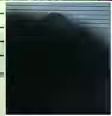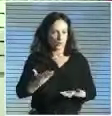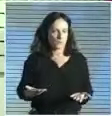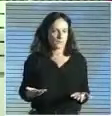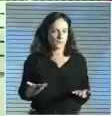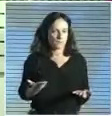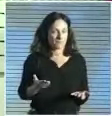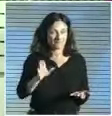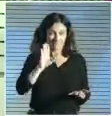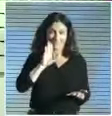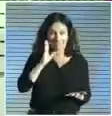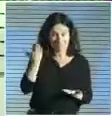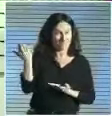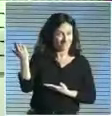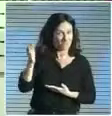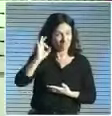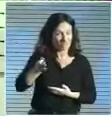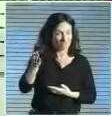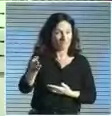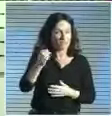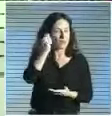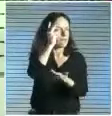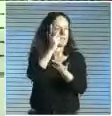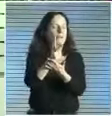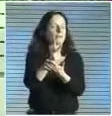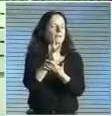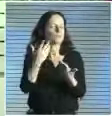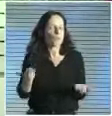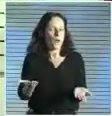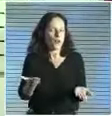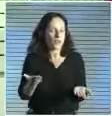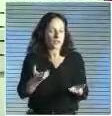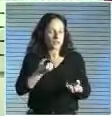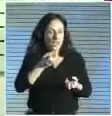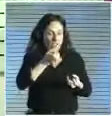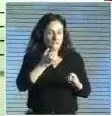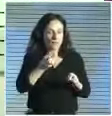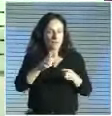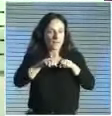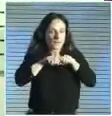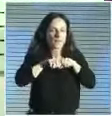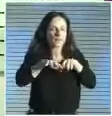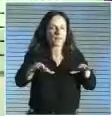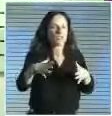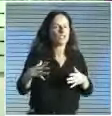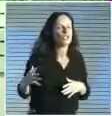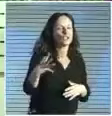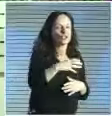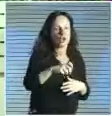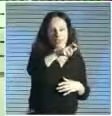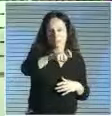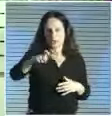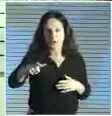the challenge is getting that information to those folks that are local, right? And helping them